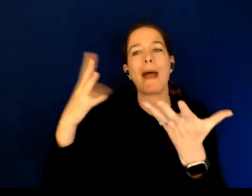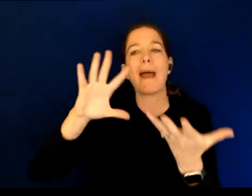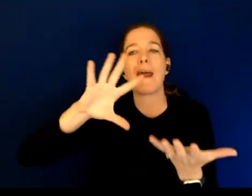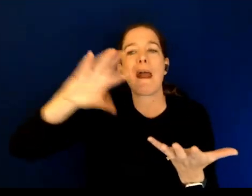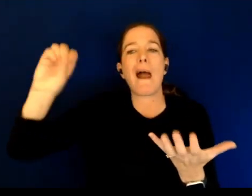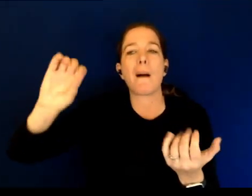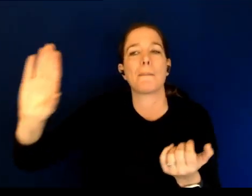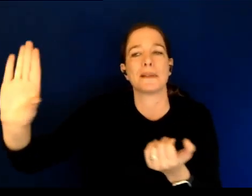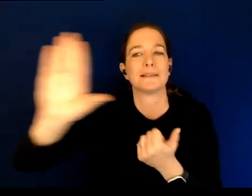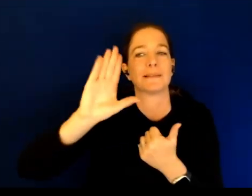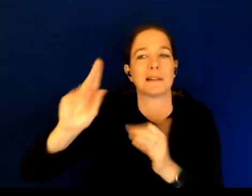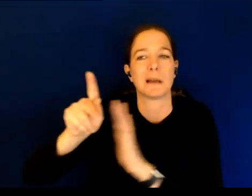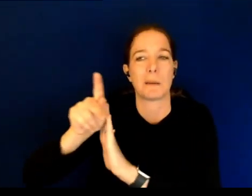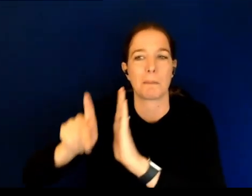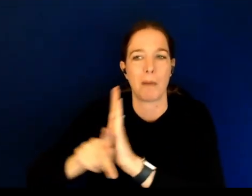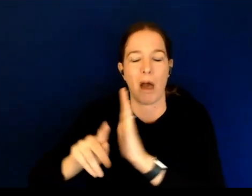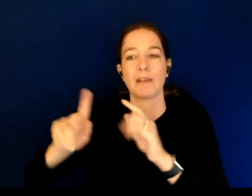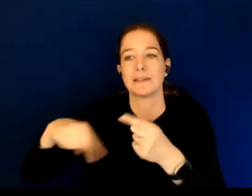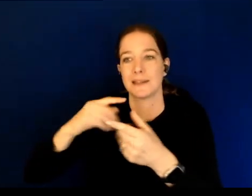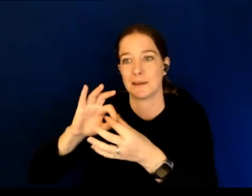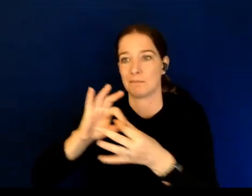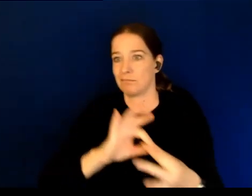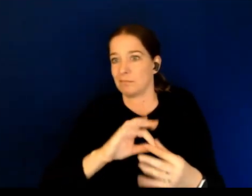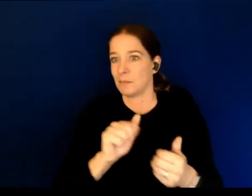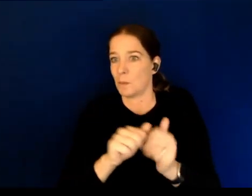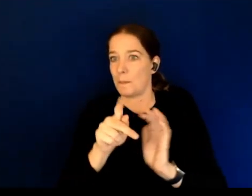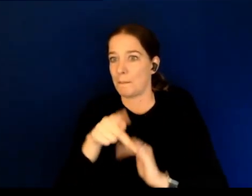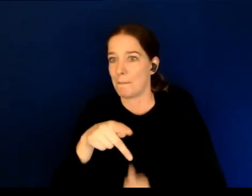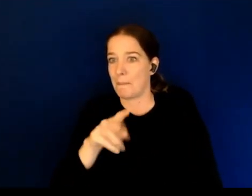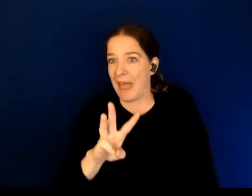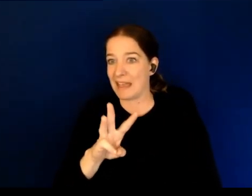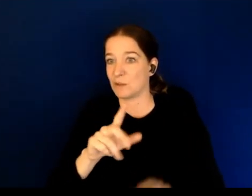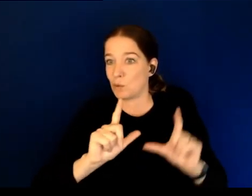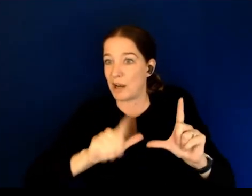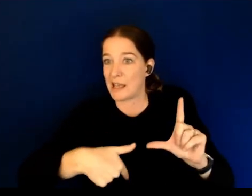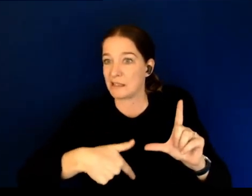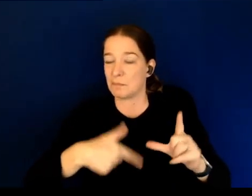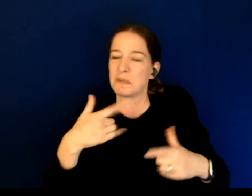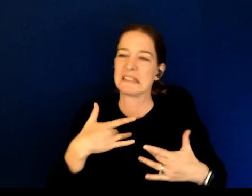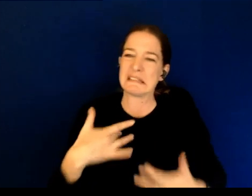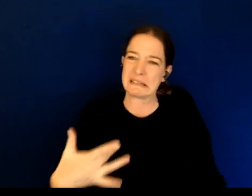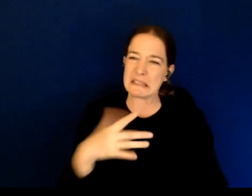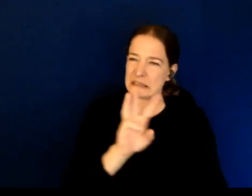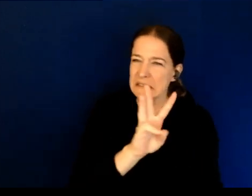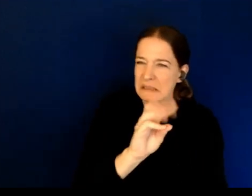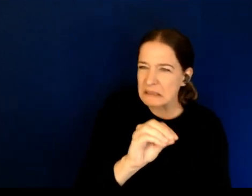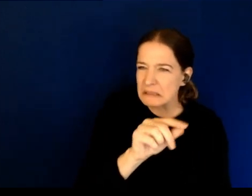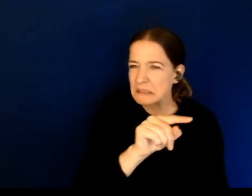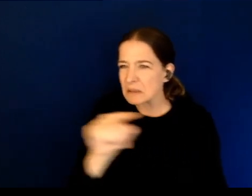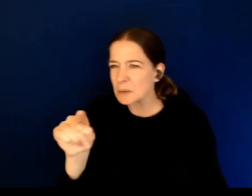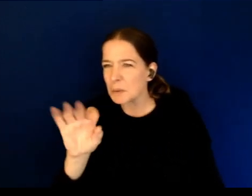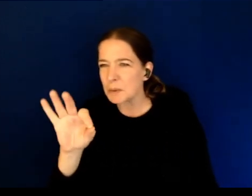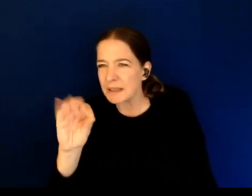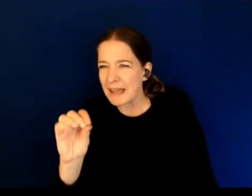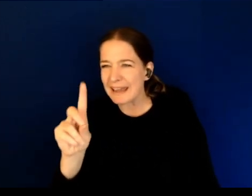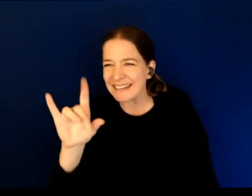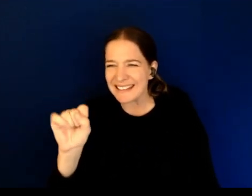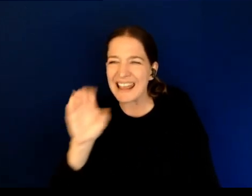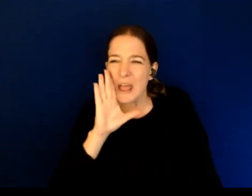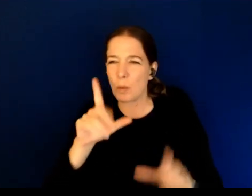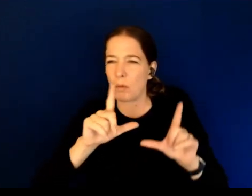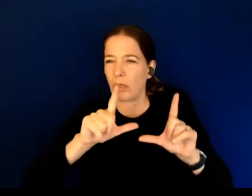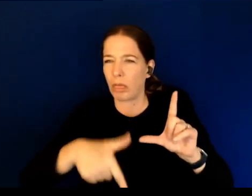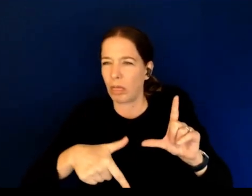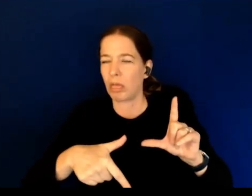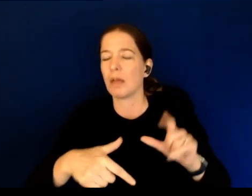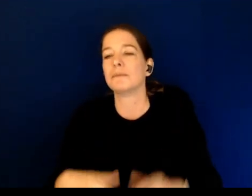expirations, which tend to be between 60 and 90 days. The National Institute of Standards and Technology,